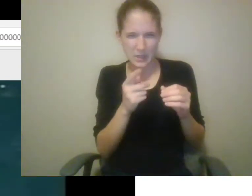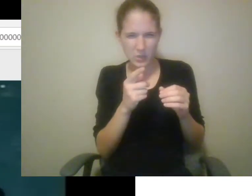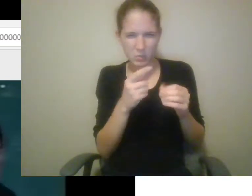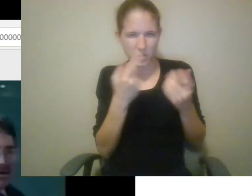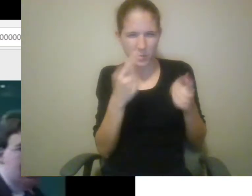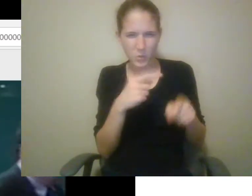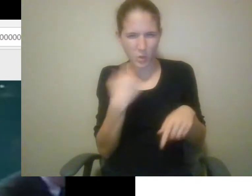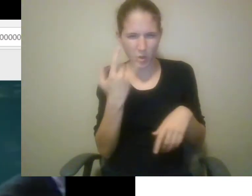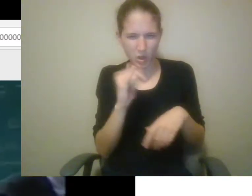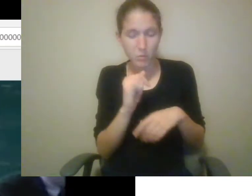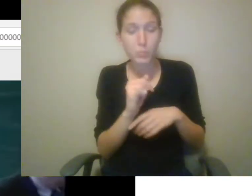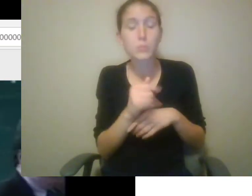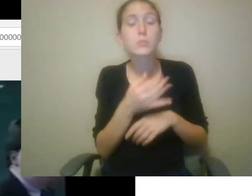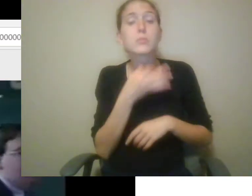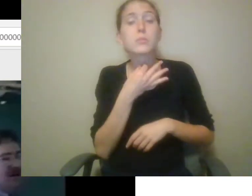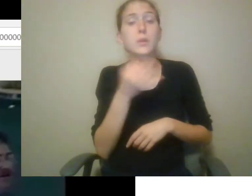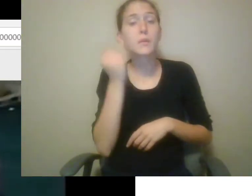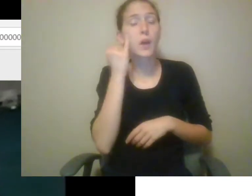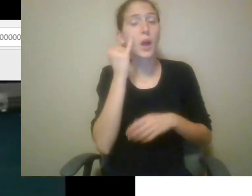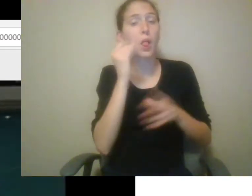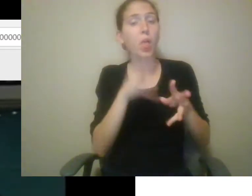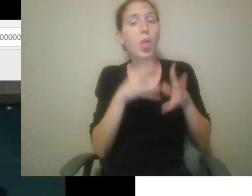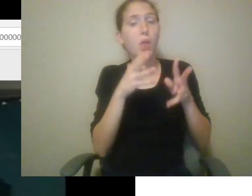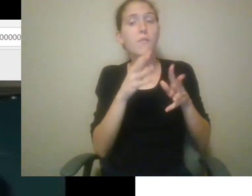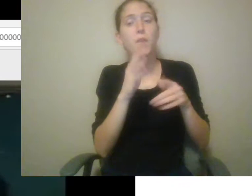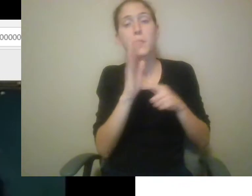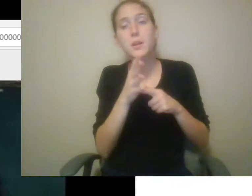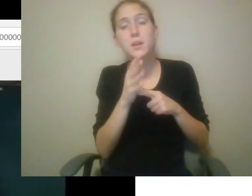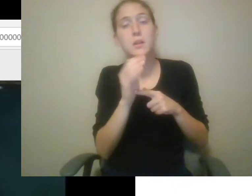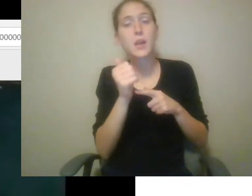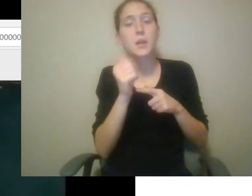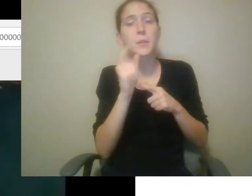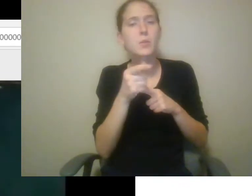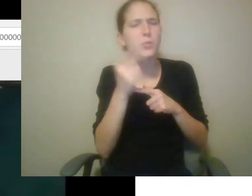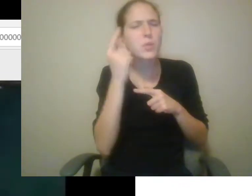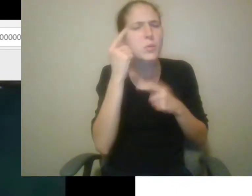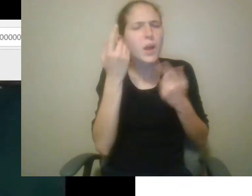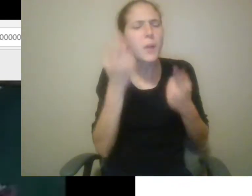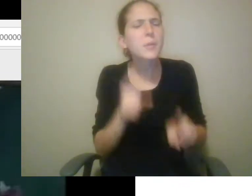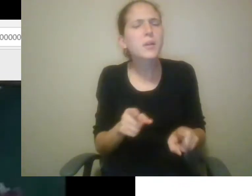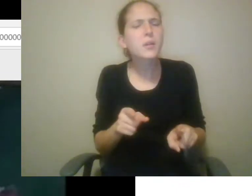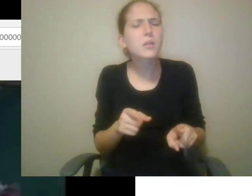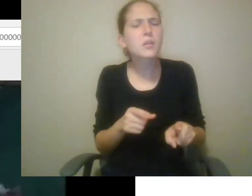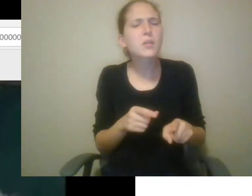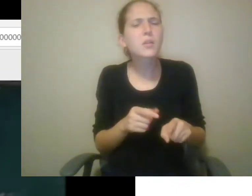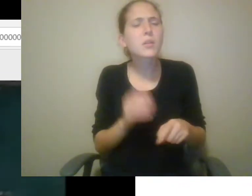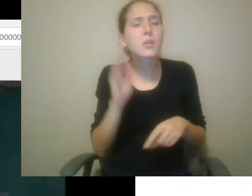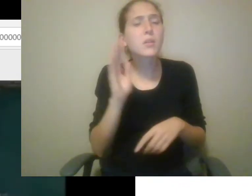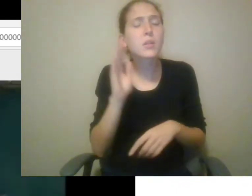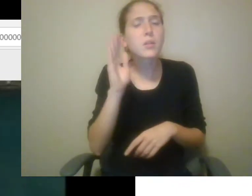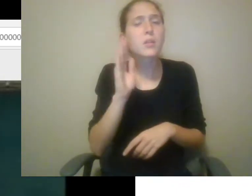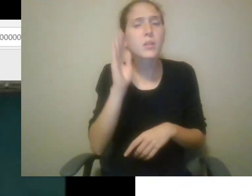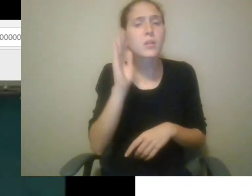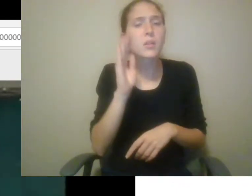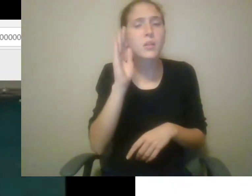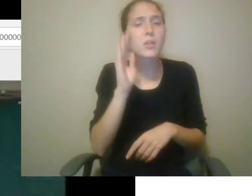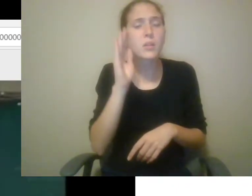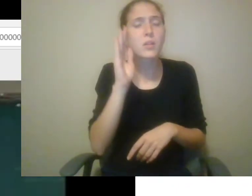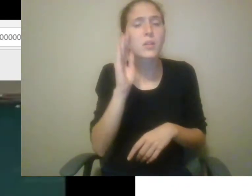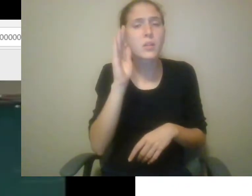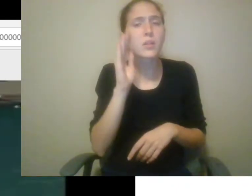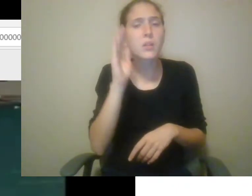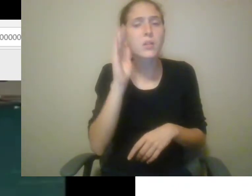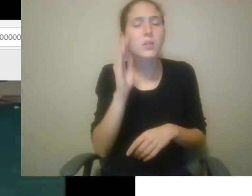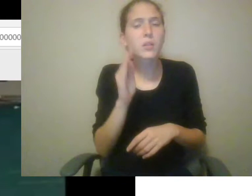Alright. What do you think would happen here if I left that for 5-10 minutes? What? I want to see hands. Come on, people. We can't have everybody